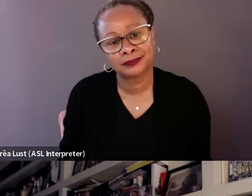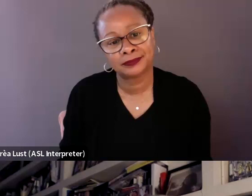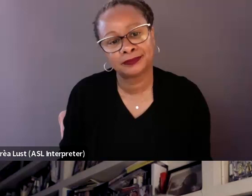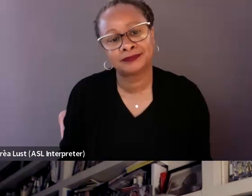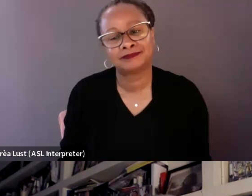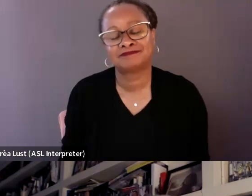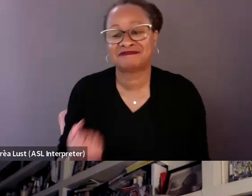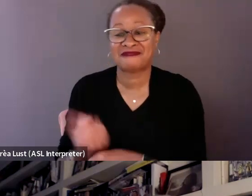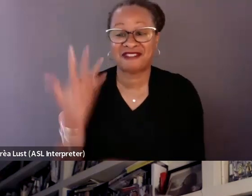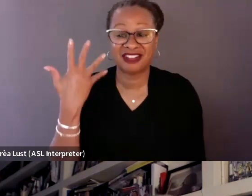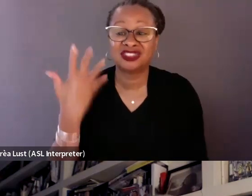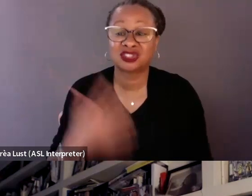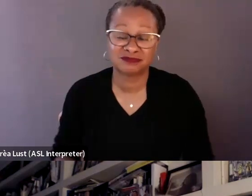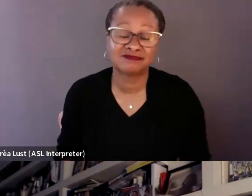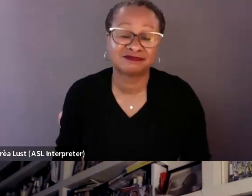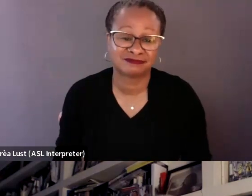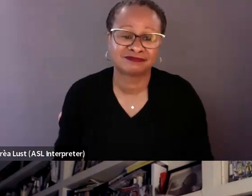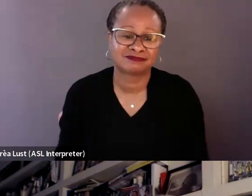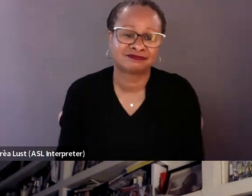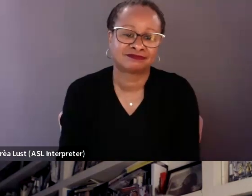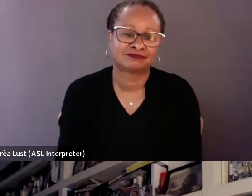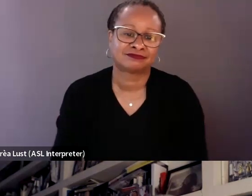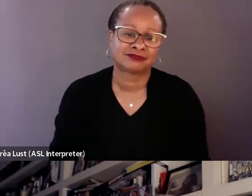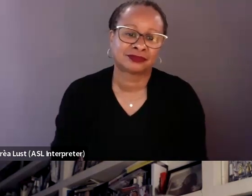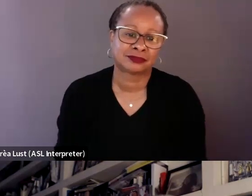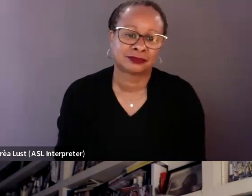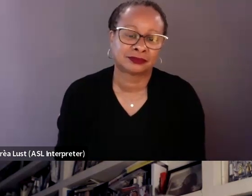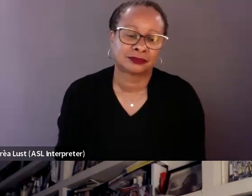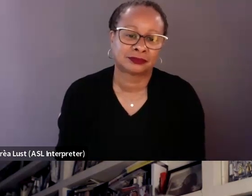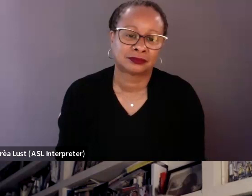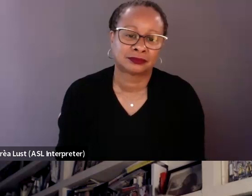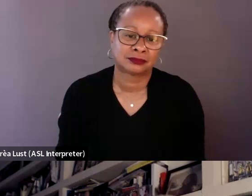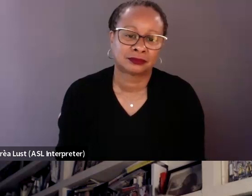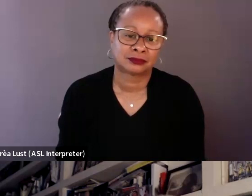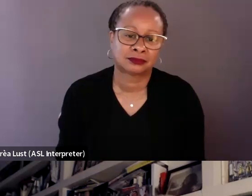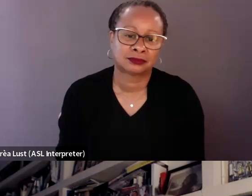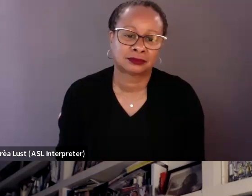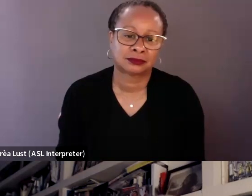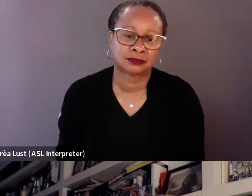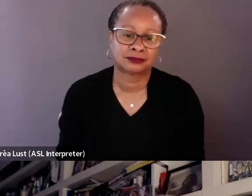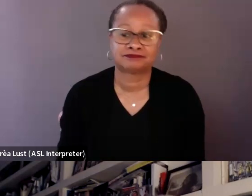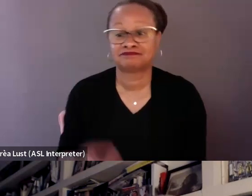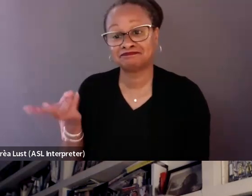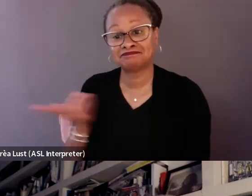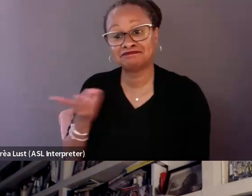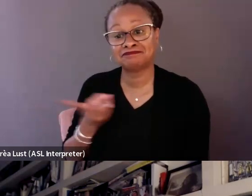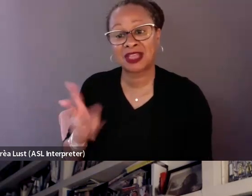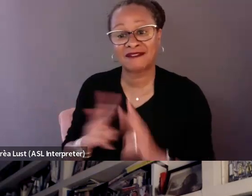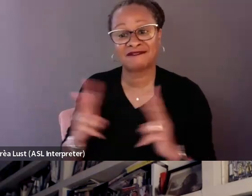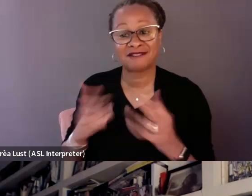5 years ago, I think. Okay. But Fernando and me, we are very good friends. And